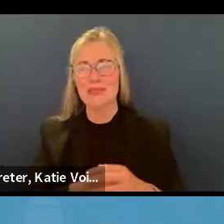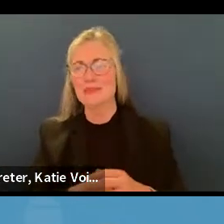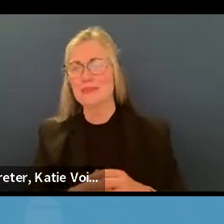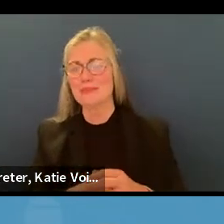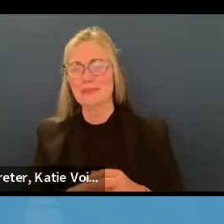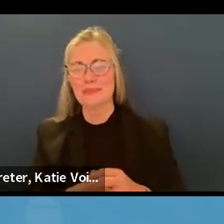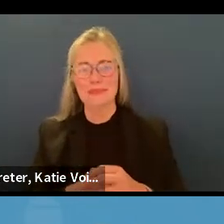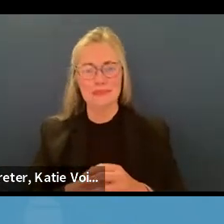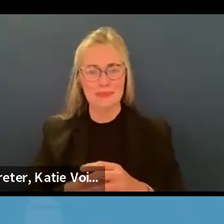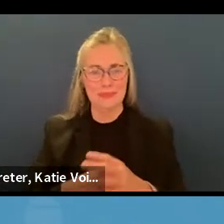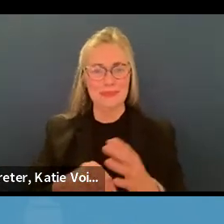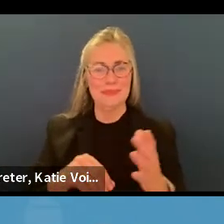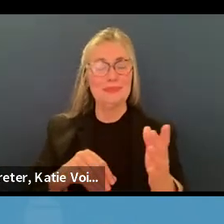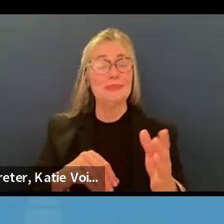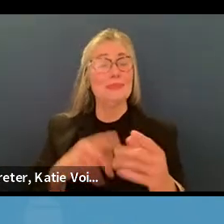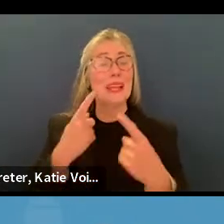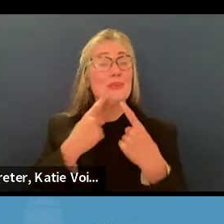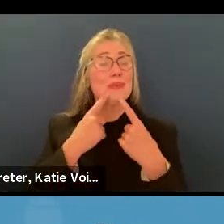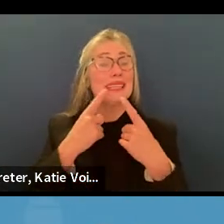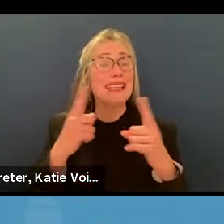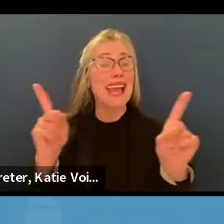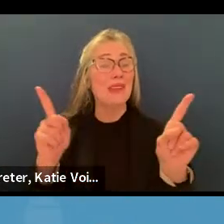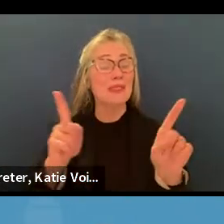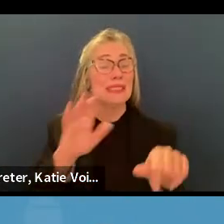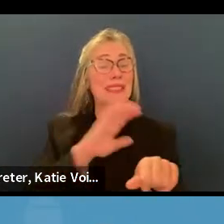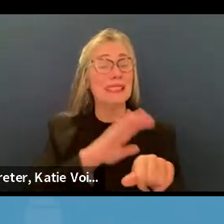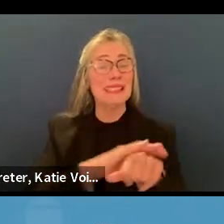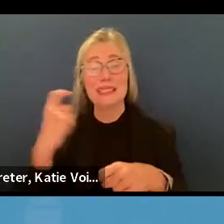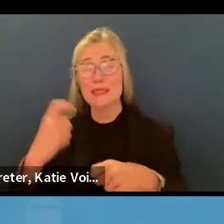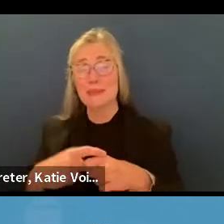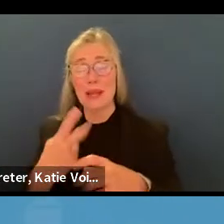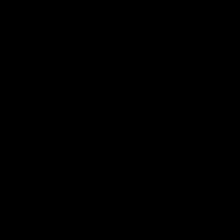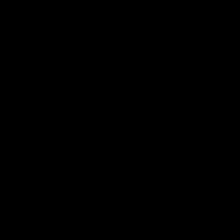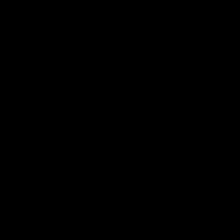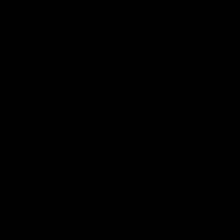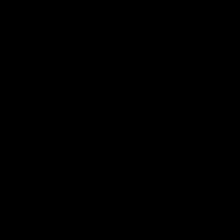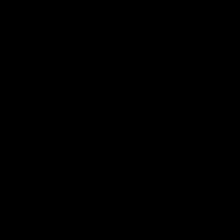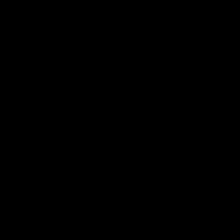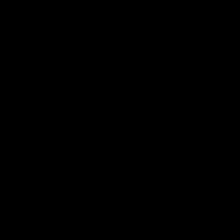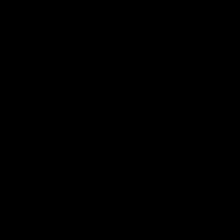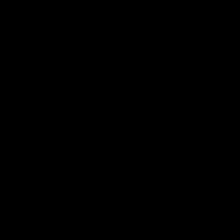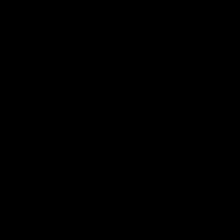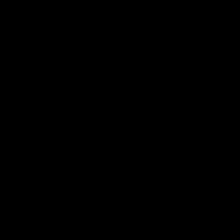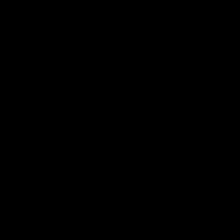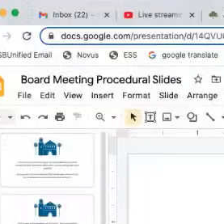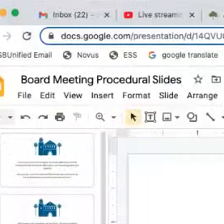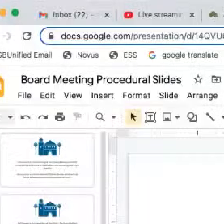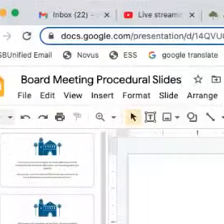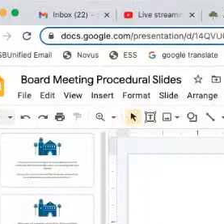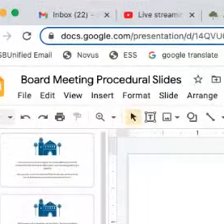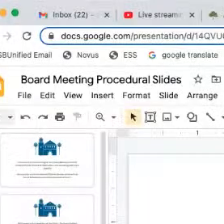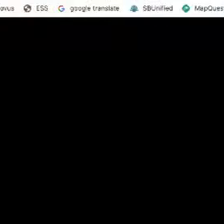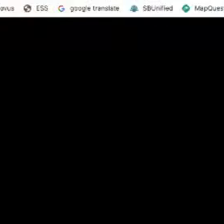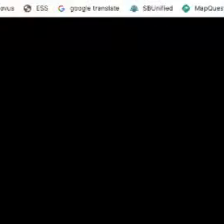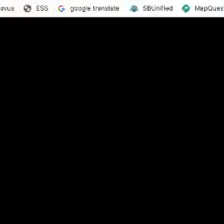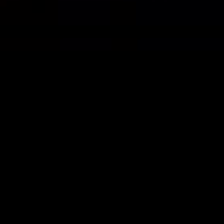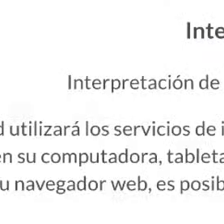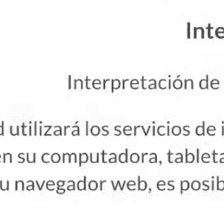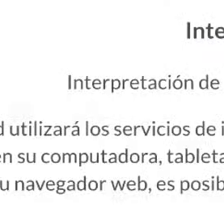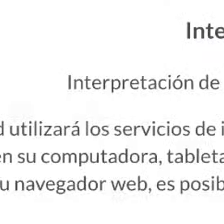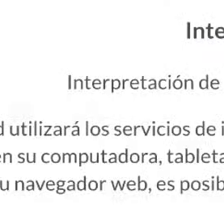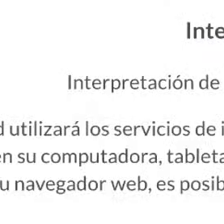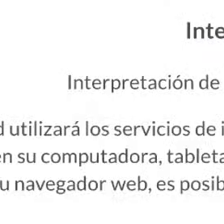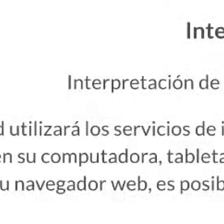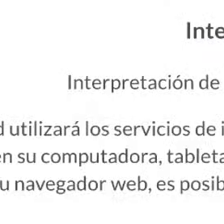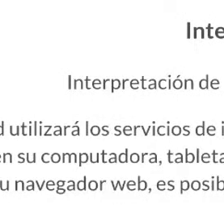Thank you very much. I will give this announcement in English and Spanish. Buenas tardes. Voy a dar este anuncio sobre la interpretación en inglés y en